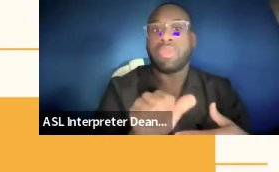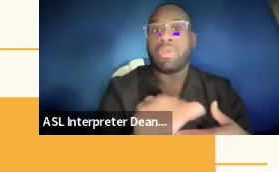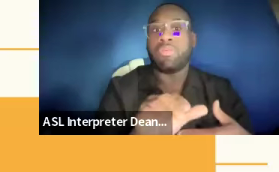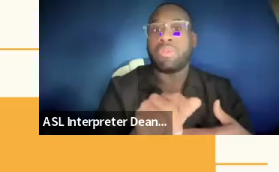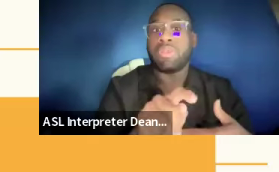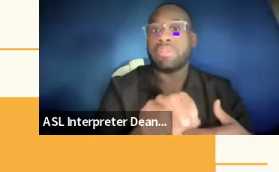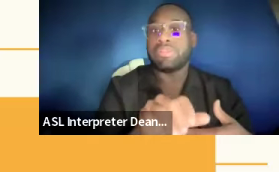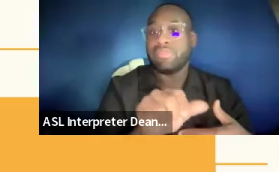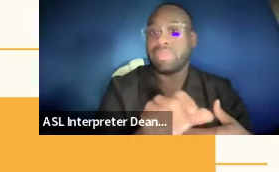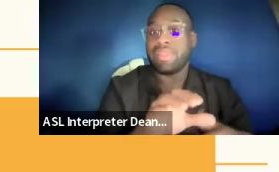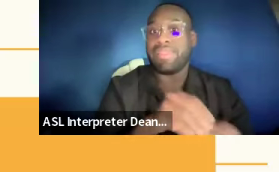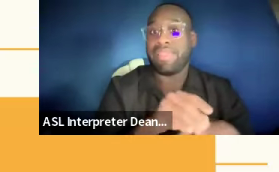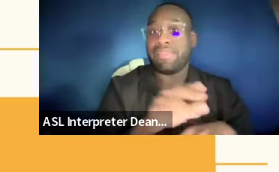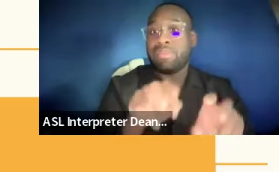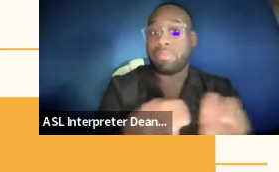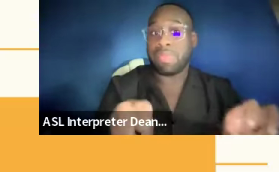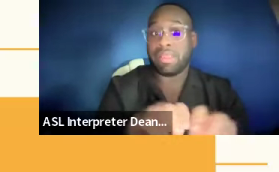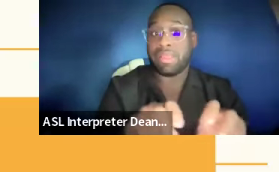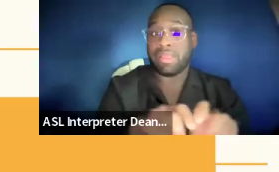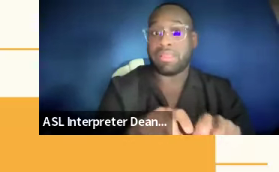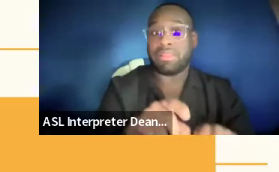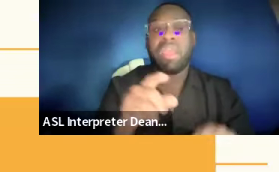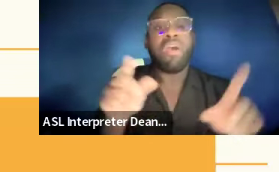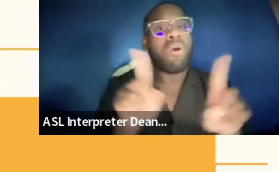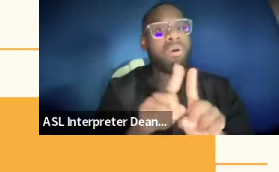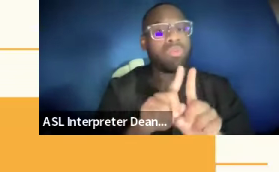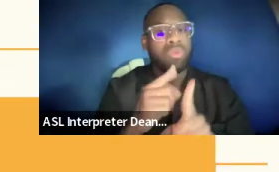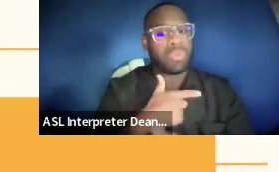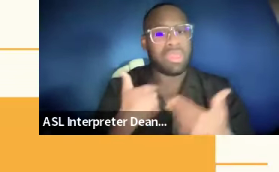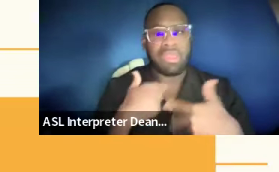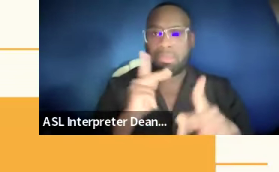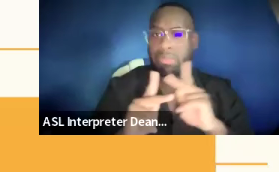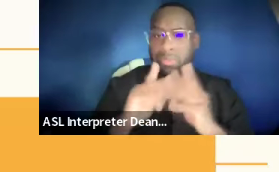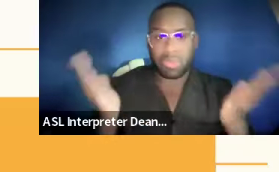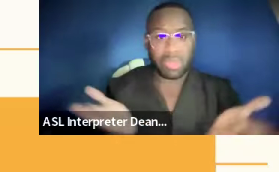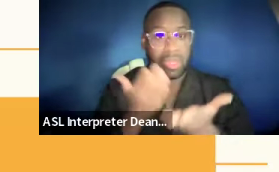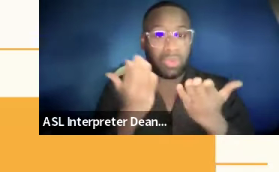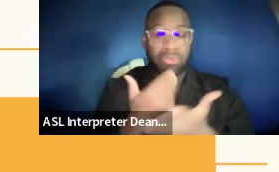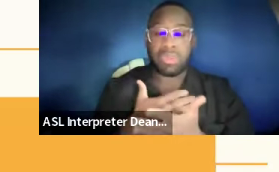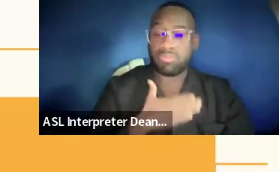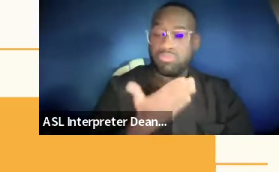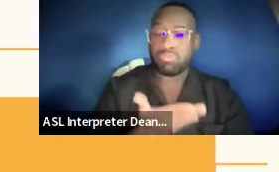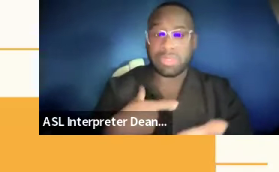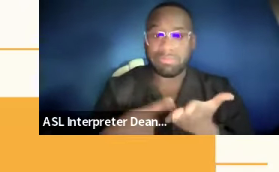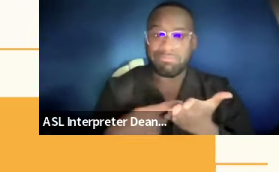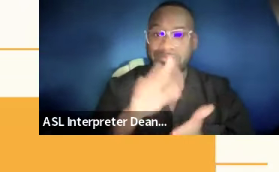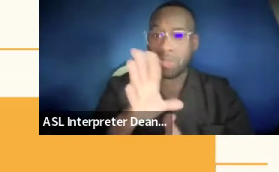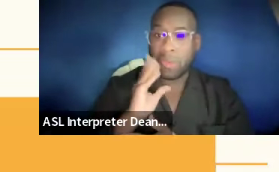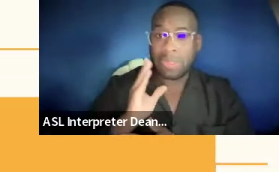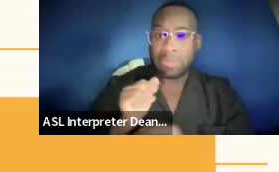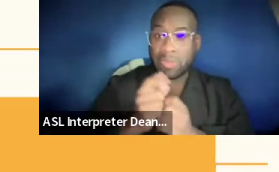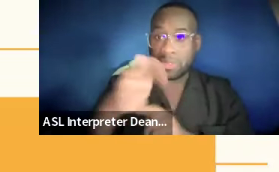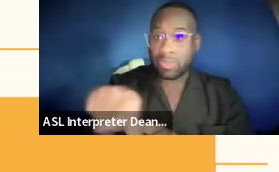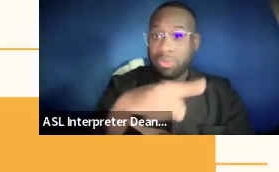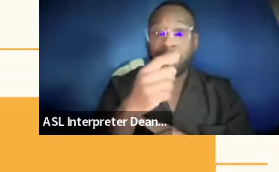Very excited to have those folks here to talk to you about their experience and share with us some insight. And at the end, you will